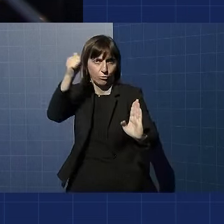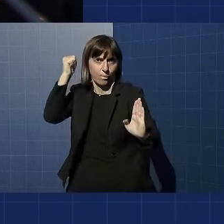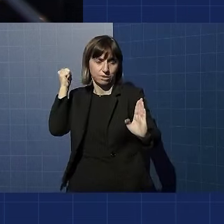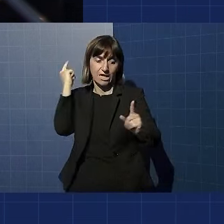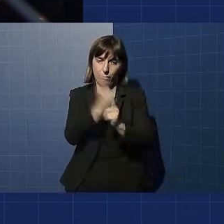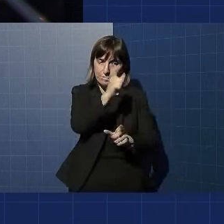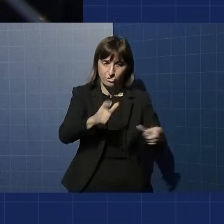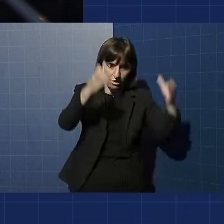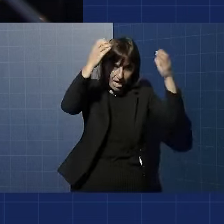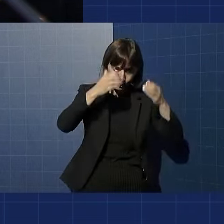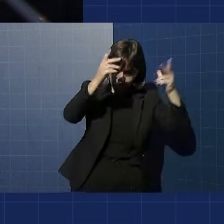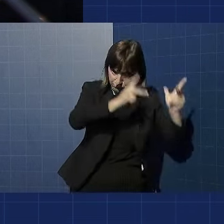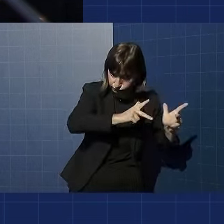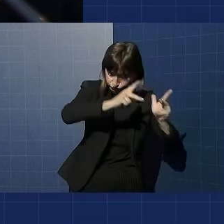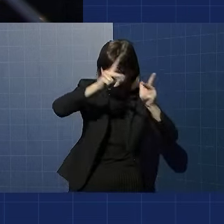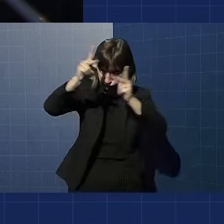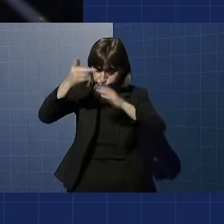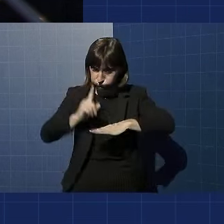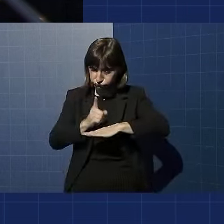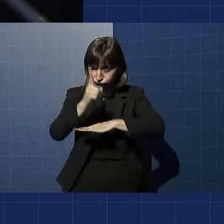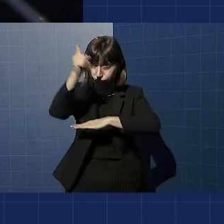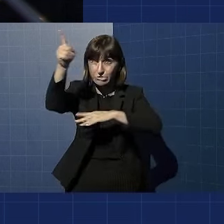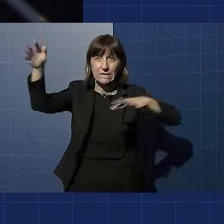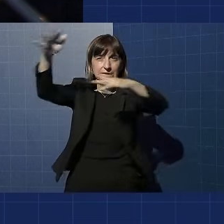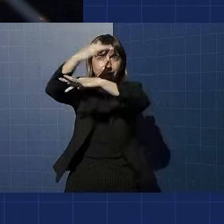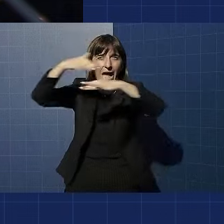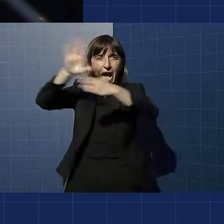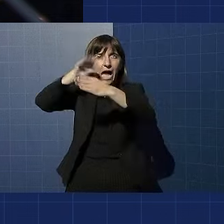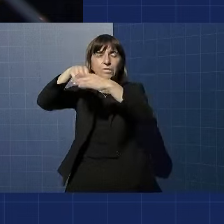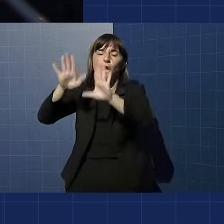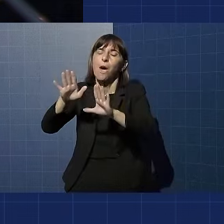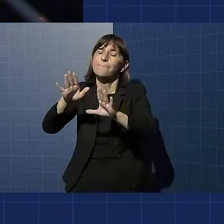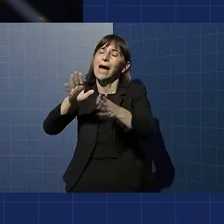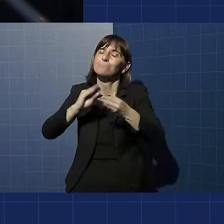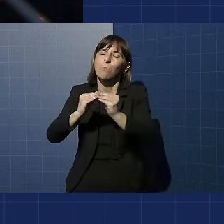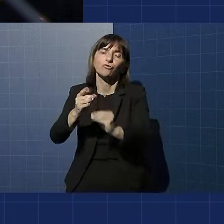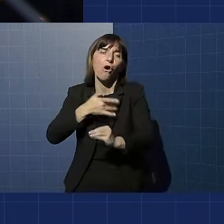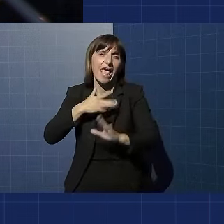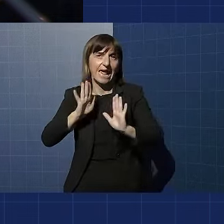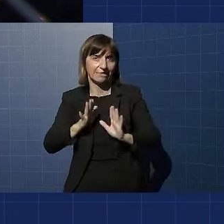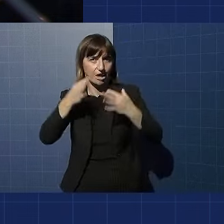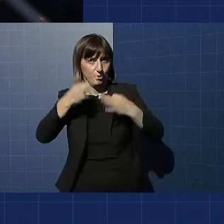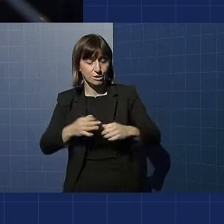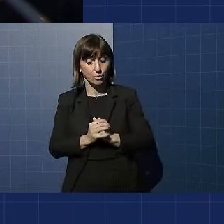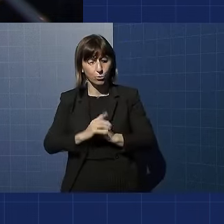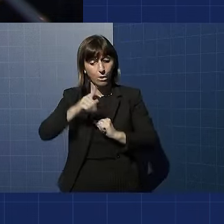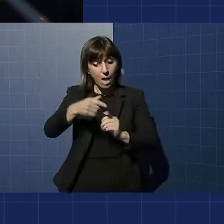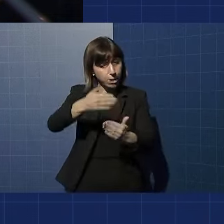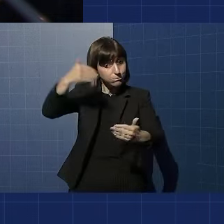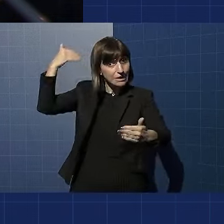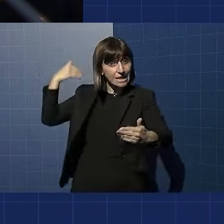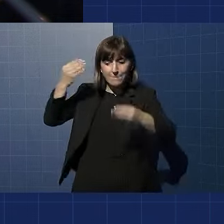the Apollo missions were very, very short. So that's also something that, of course, they had a higher